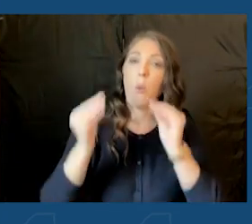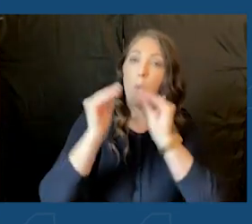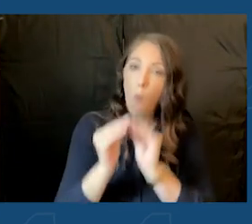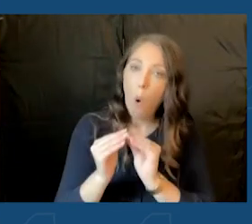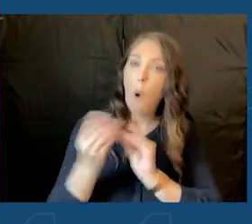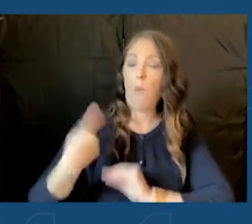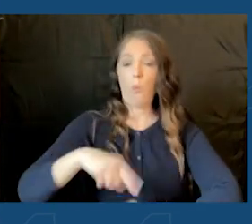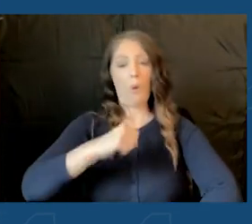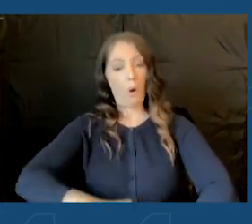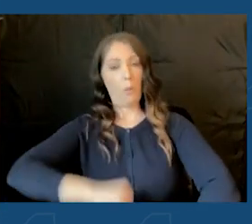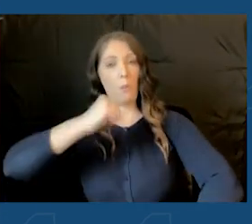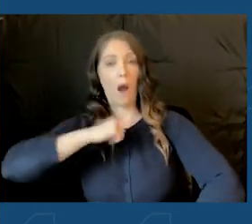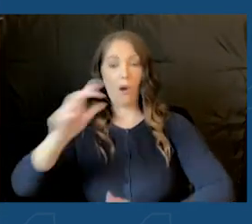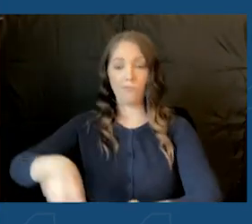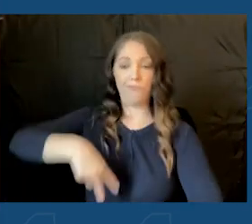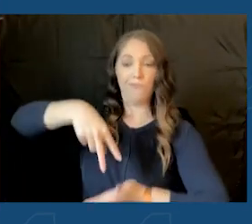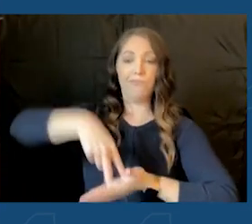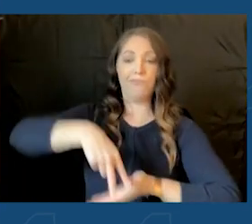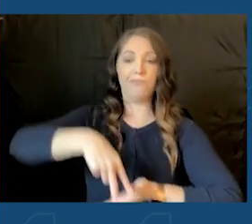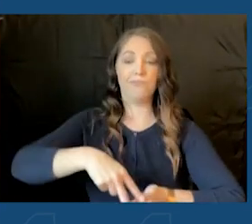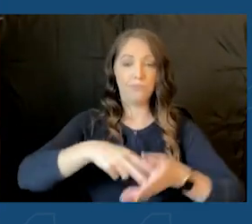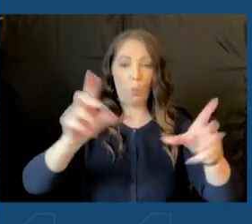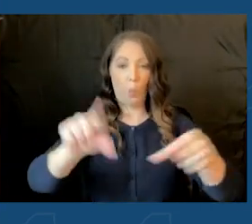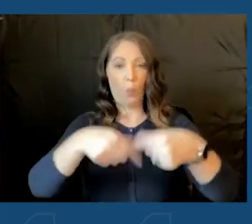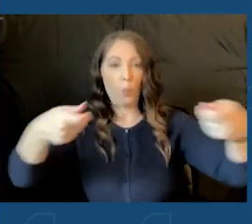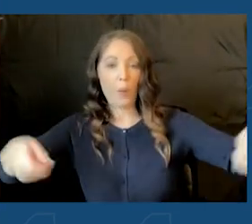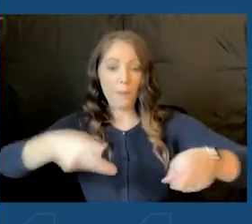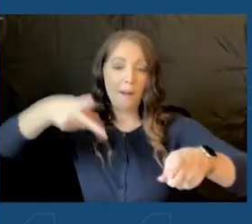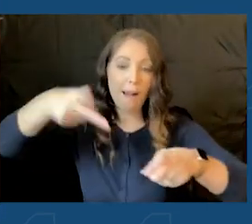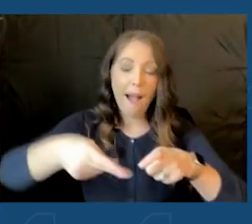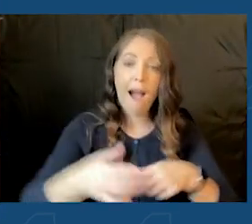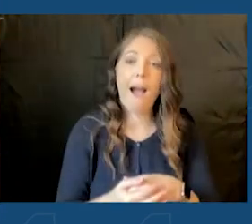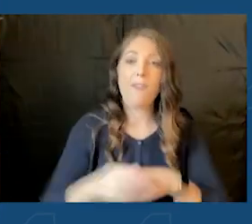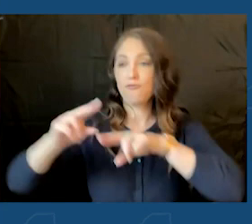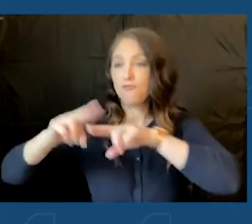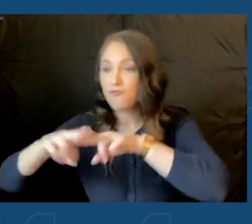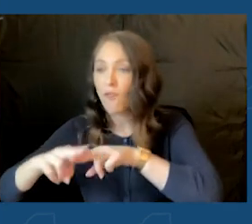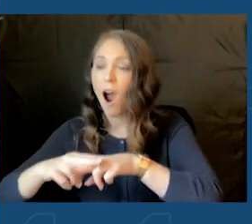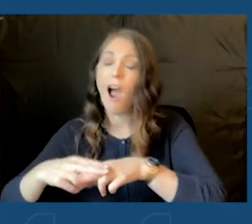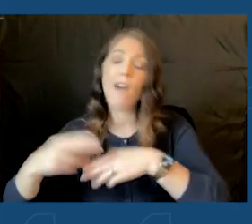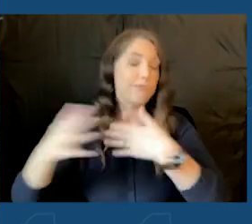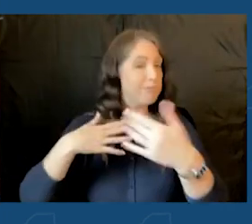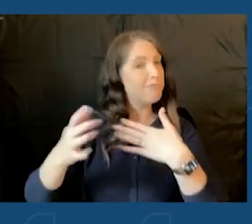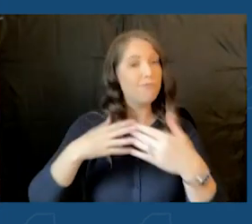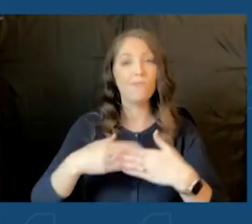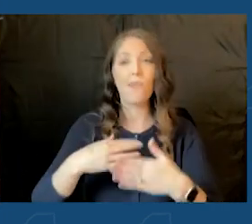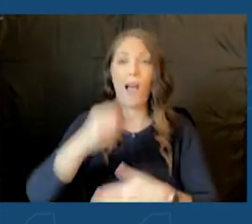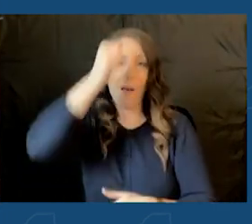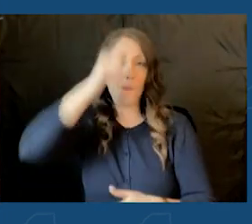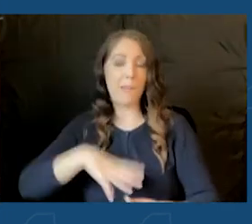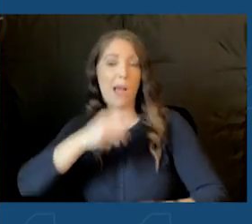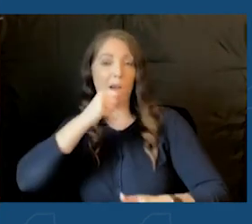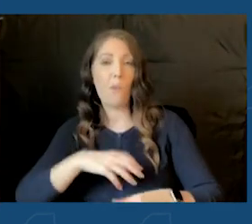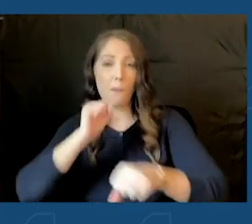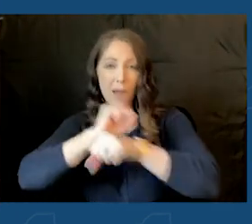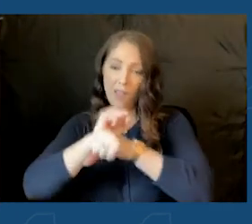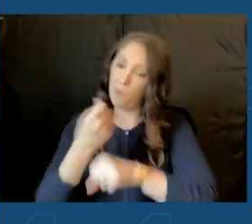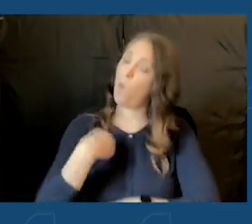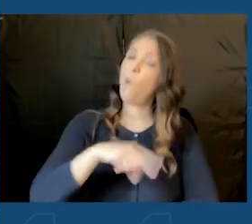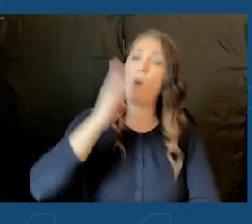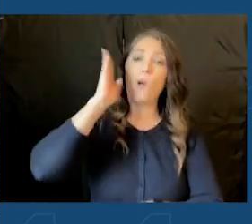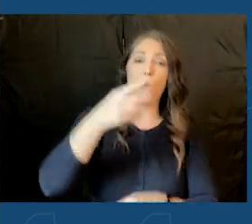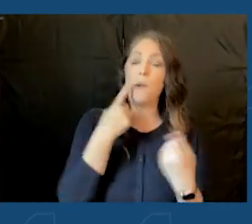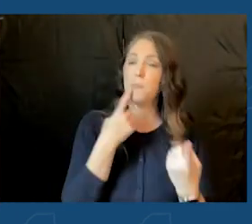single ribbon cutting, train ride, anything that you throw at the men and women of labor, we are going to deliver. So thank you. Thank you,